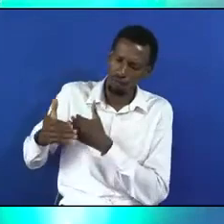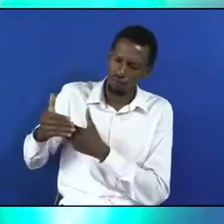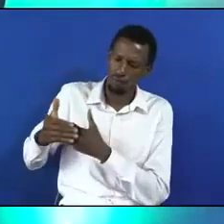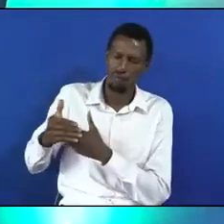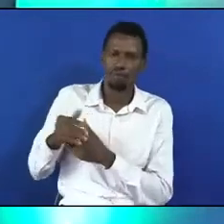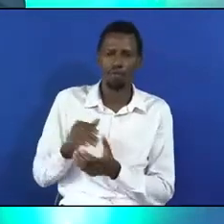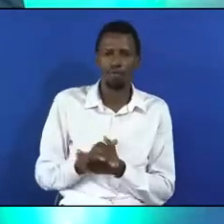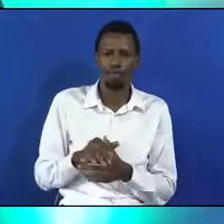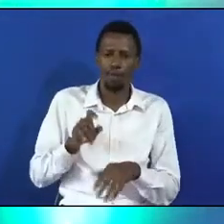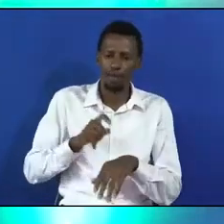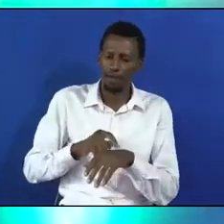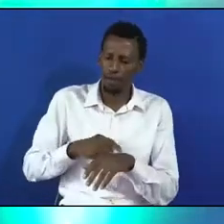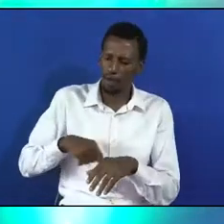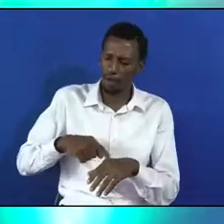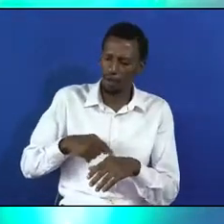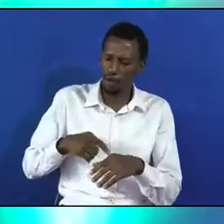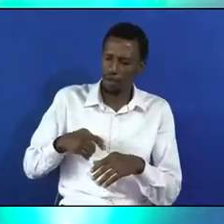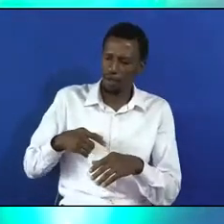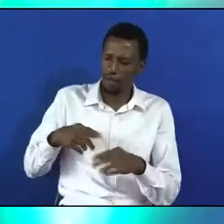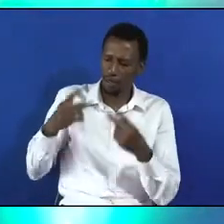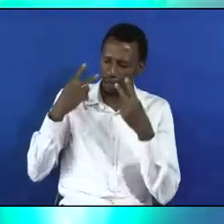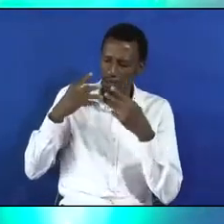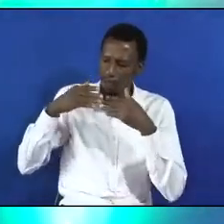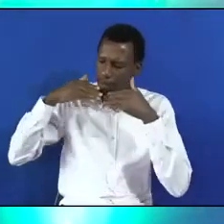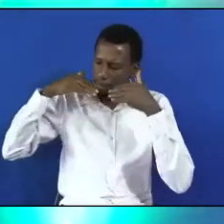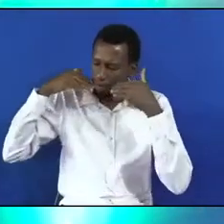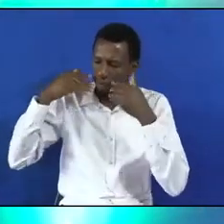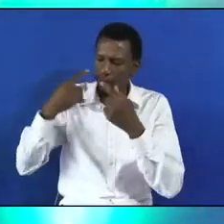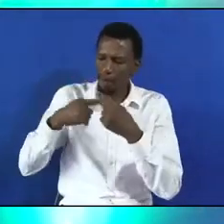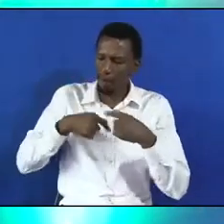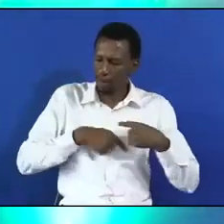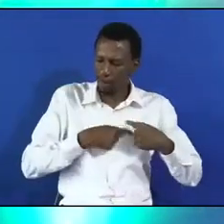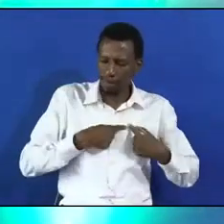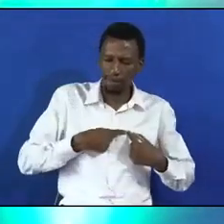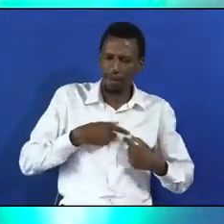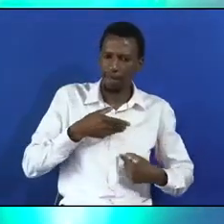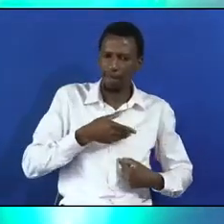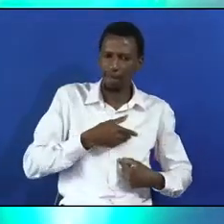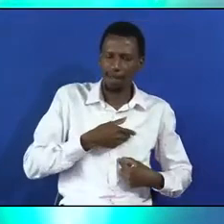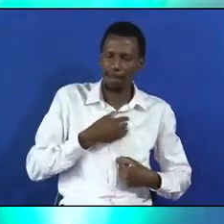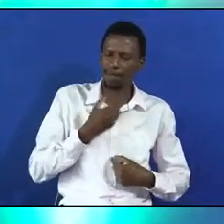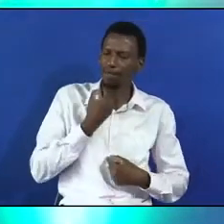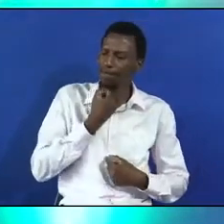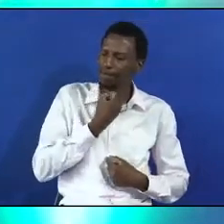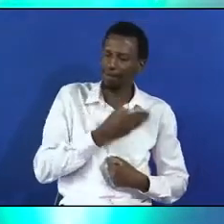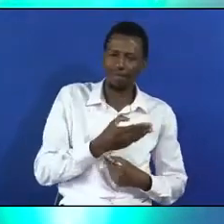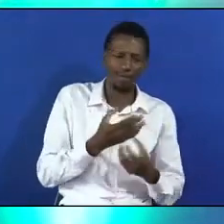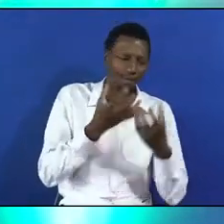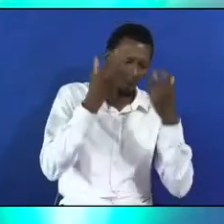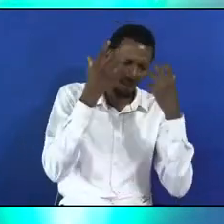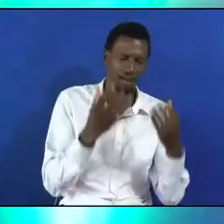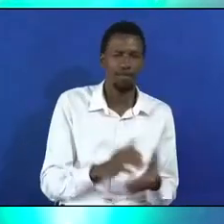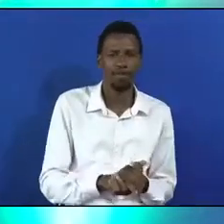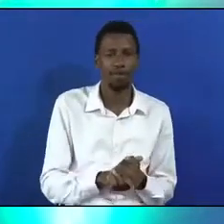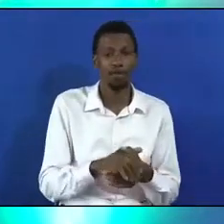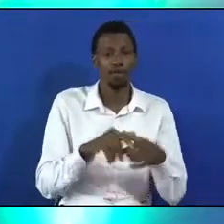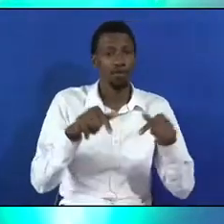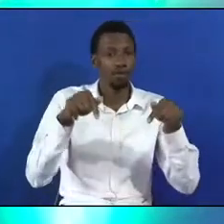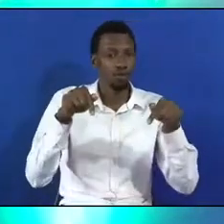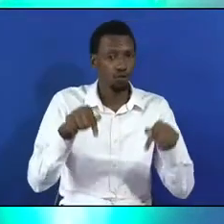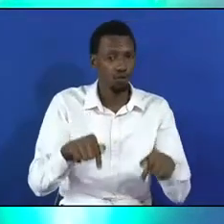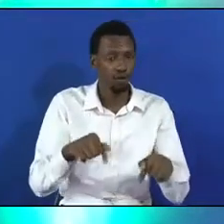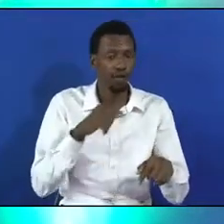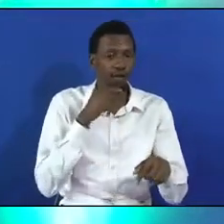smile at one another, but inside ourselves, we are full of hatred. Brethren, today there